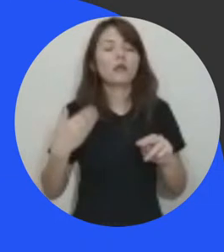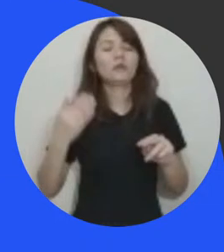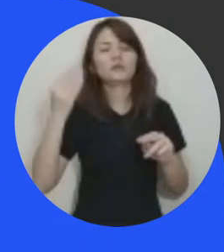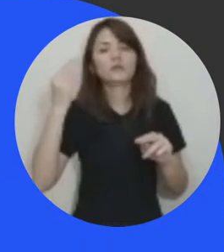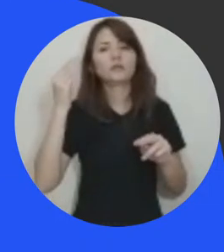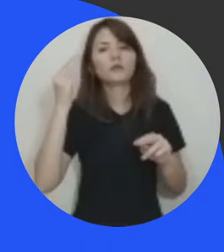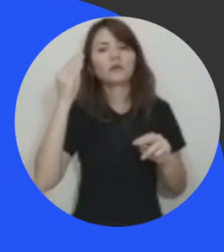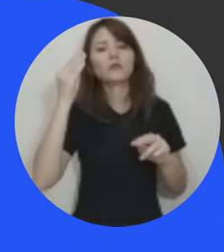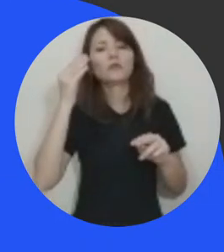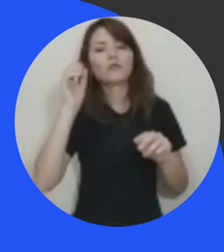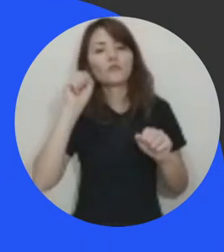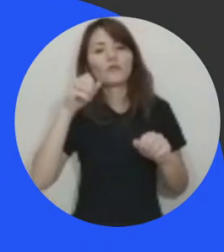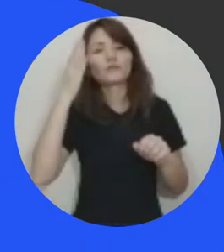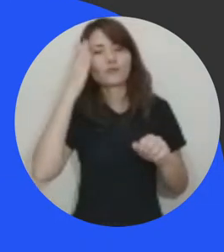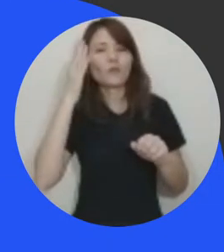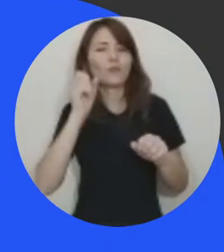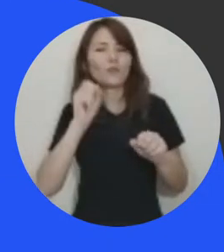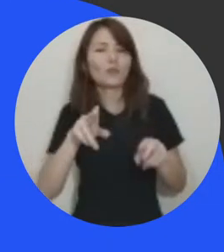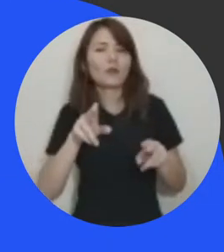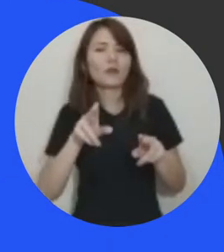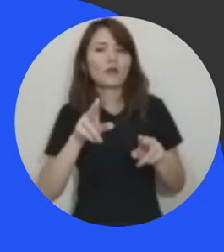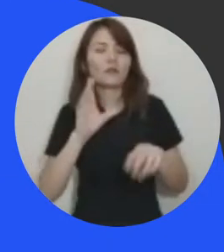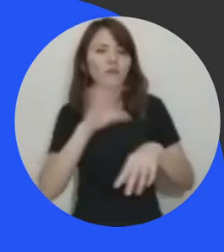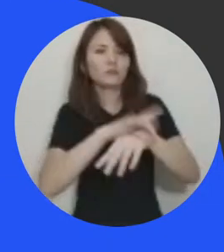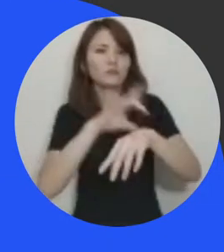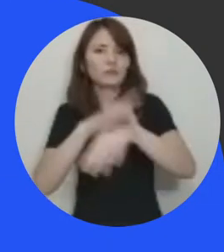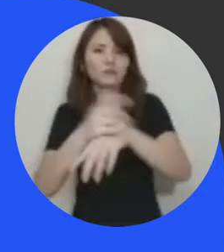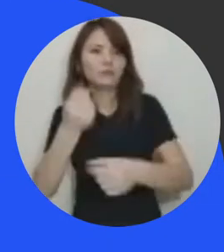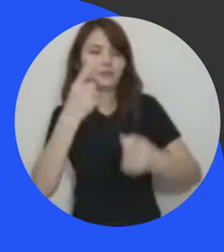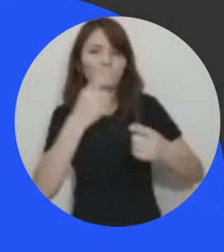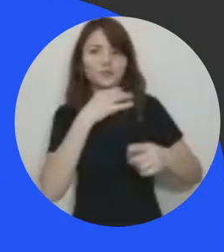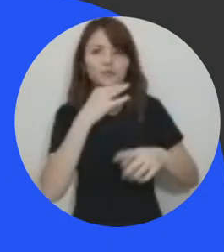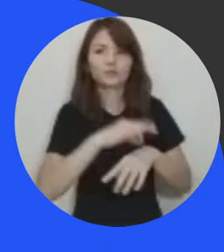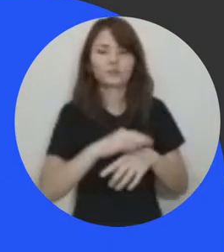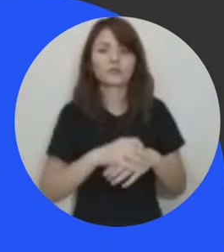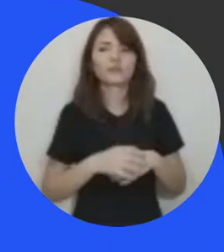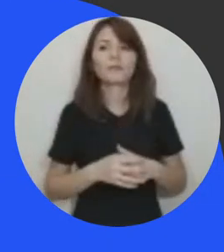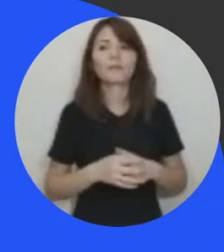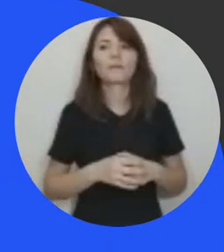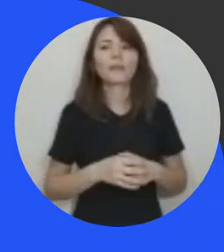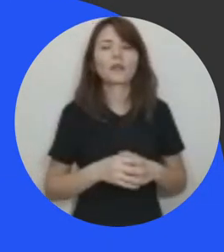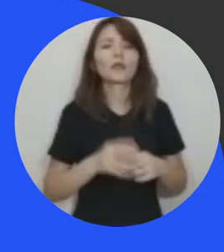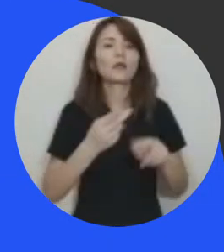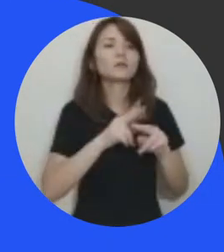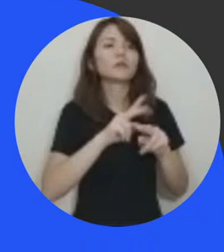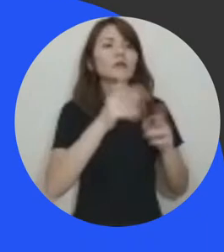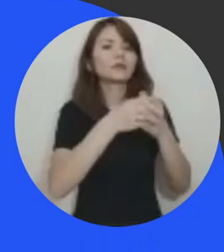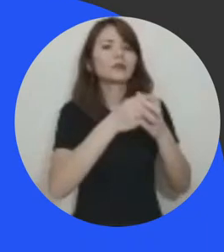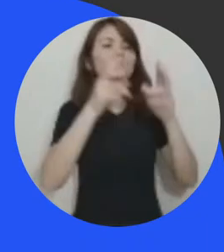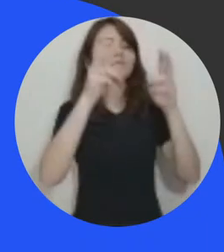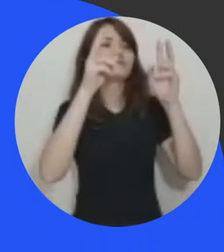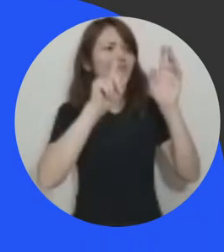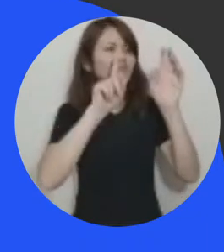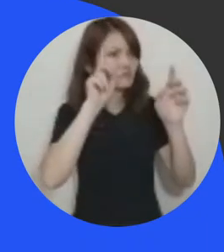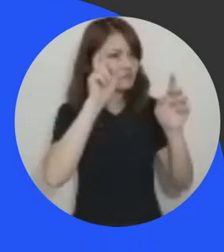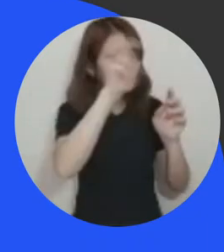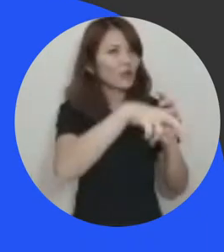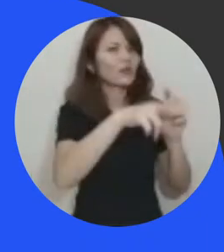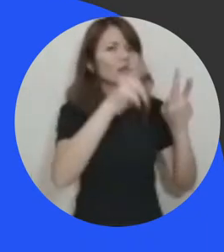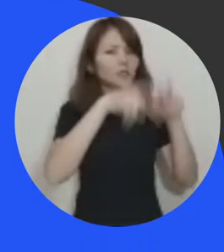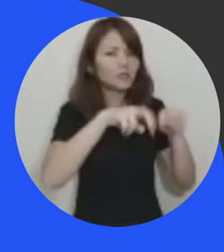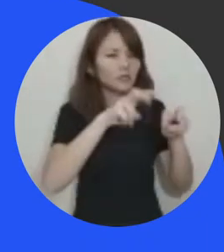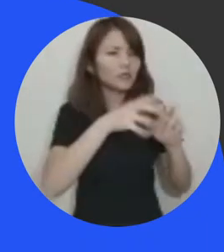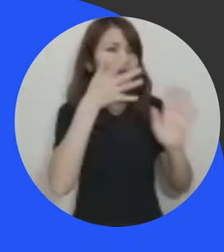hospital that needed some sort of follow-up and investigation. And this is just a figure which is what's used